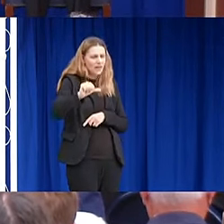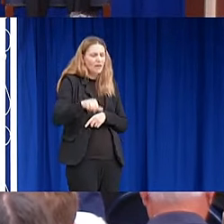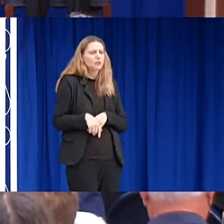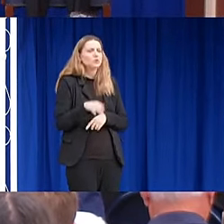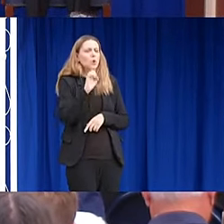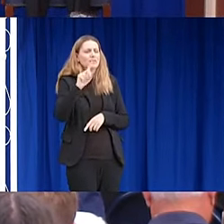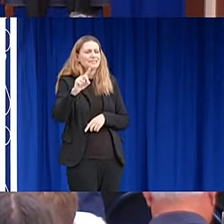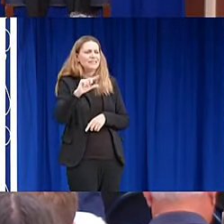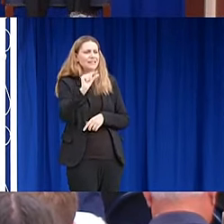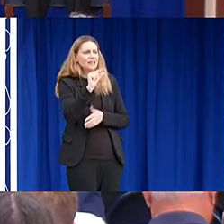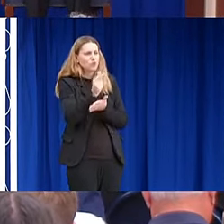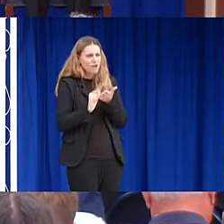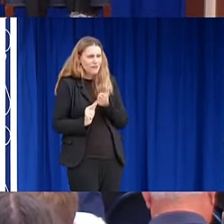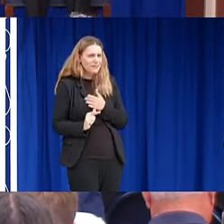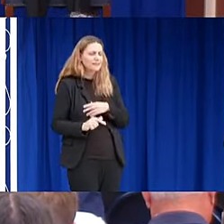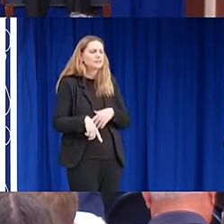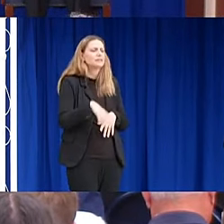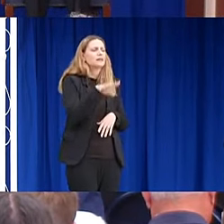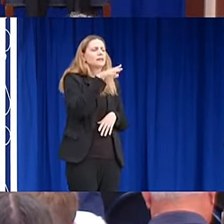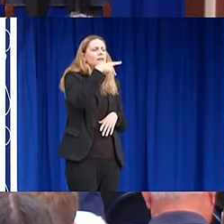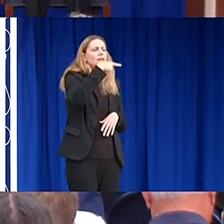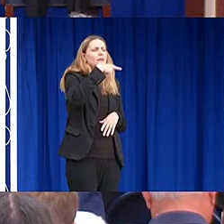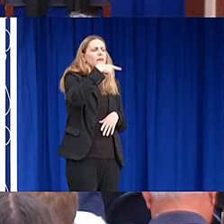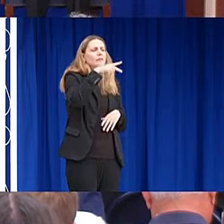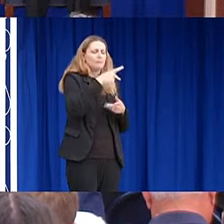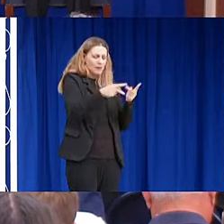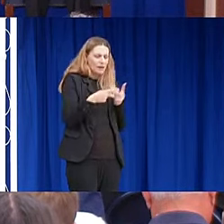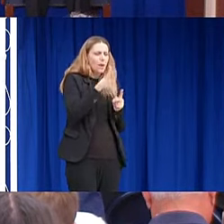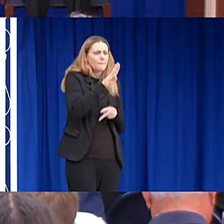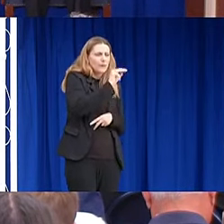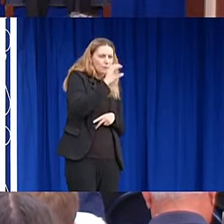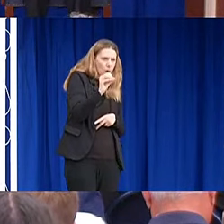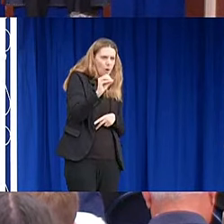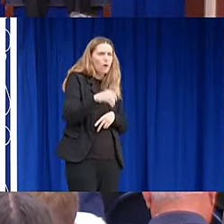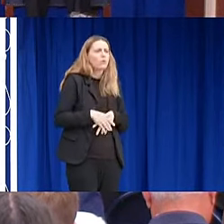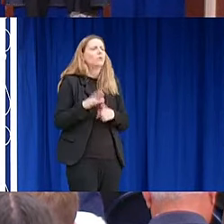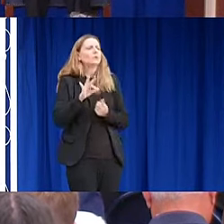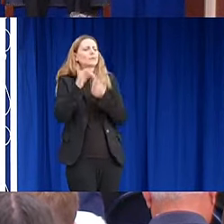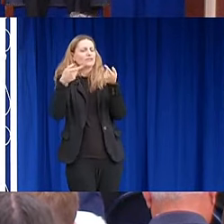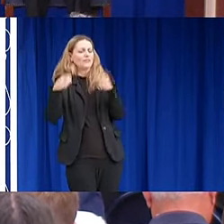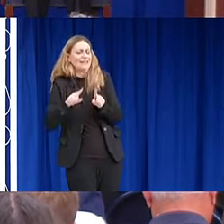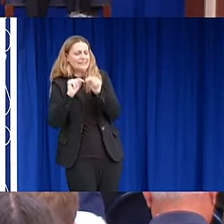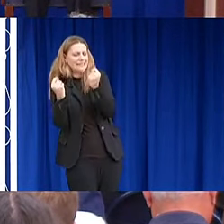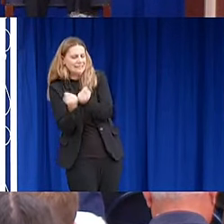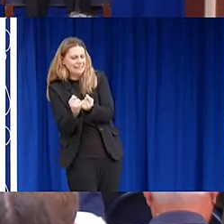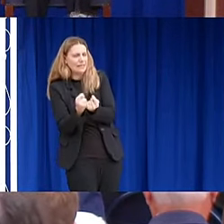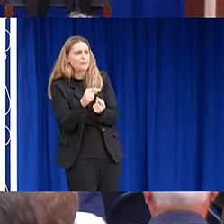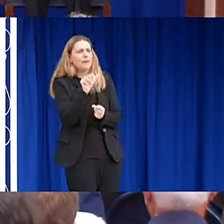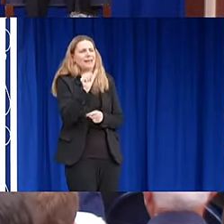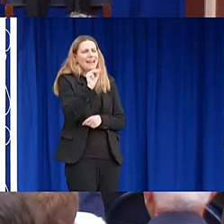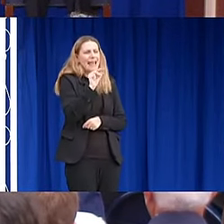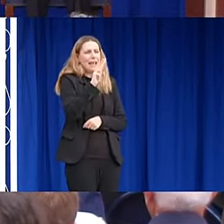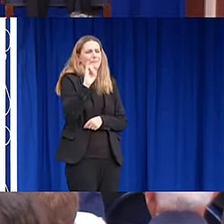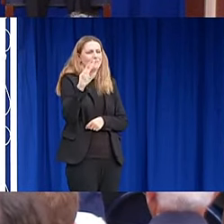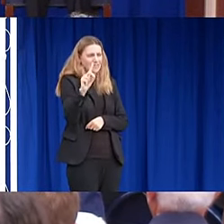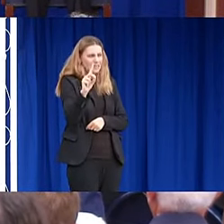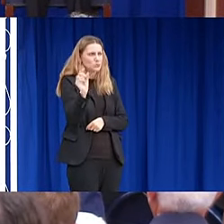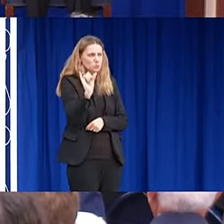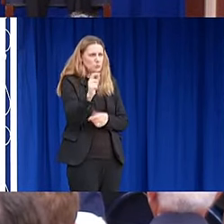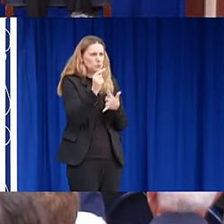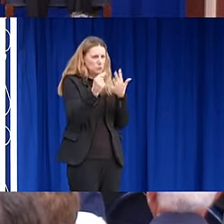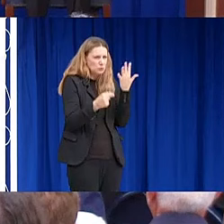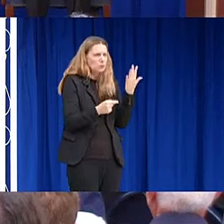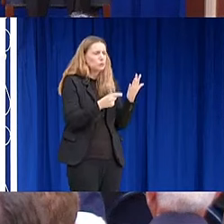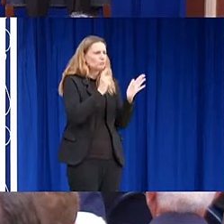Graphics, the Pentagon Building Management Office, the Special Events Team, and the Army Multimedia and Visual Information Directorate, and so many